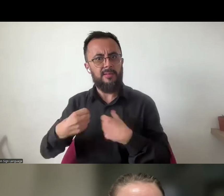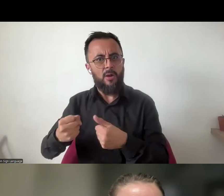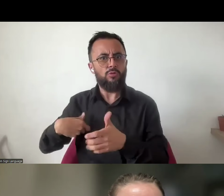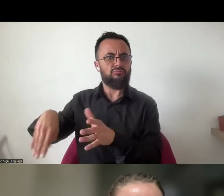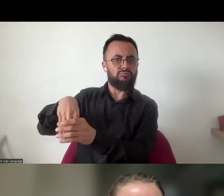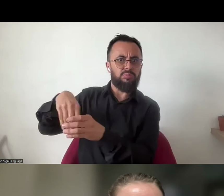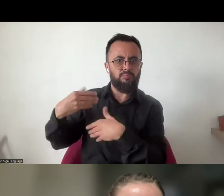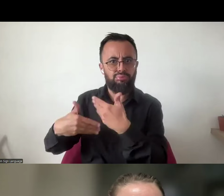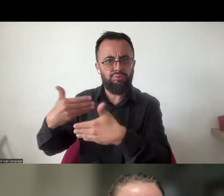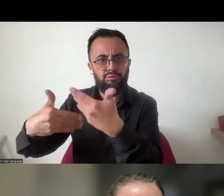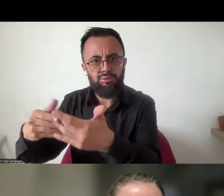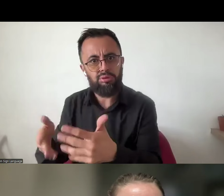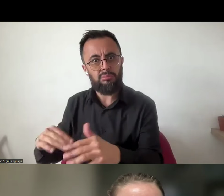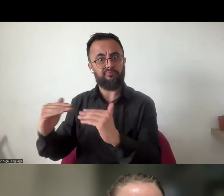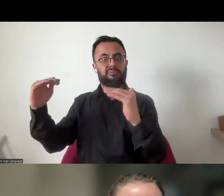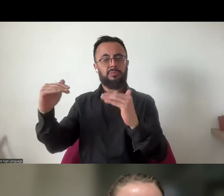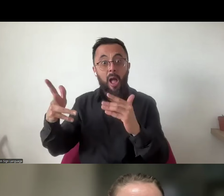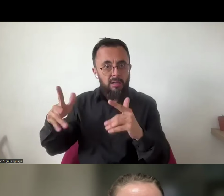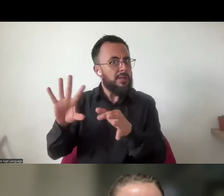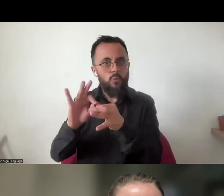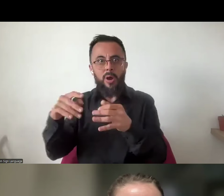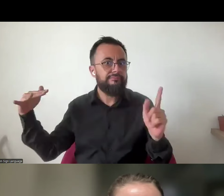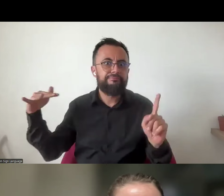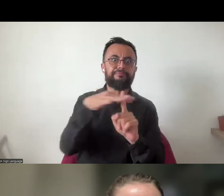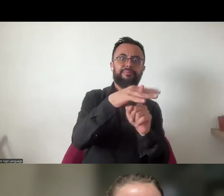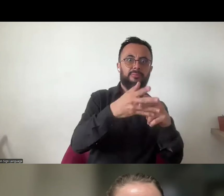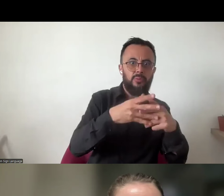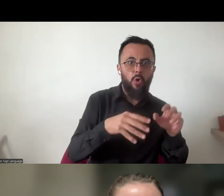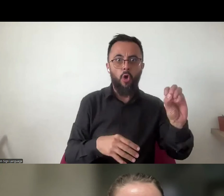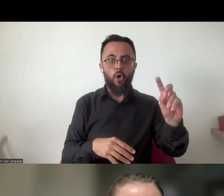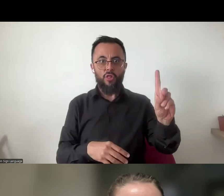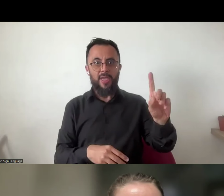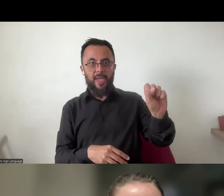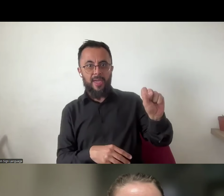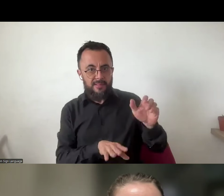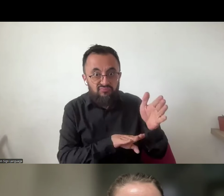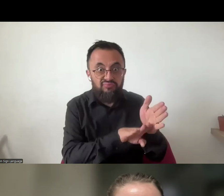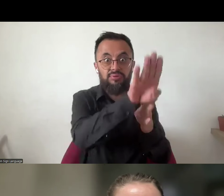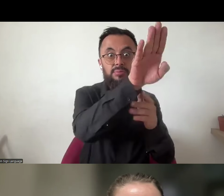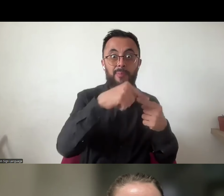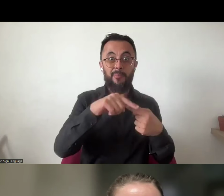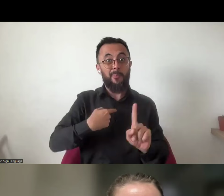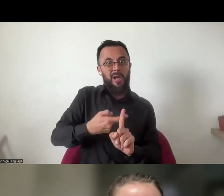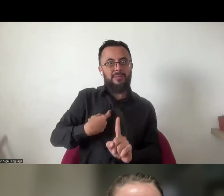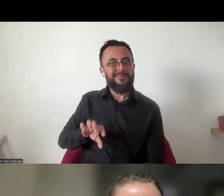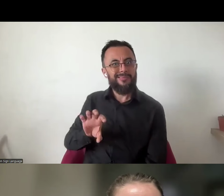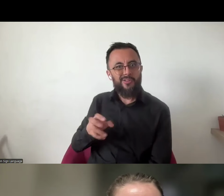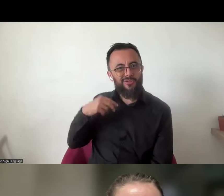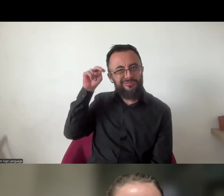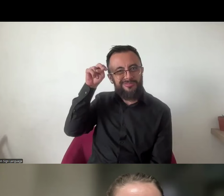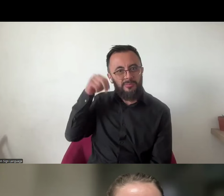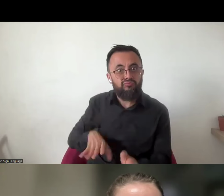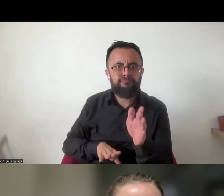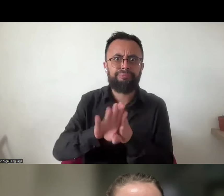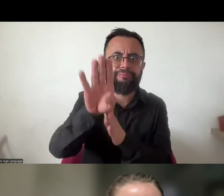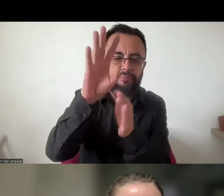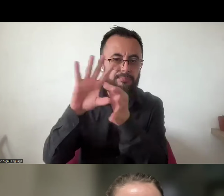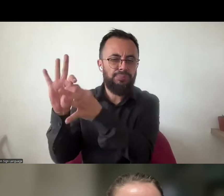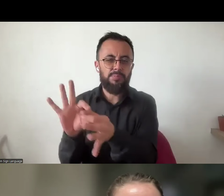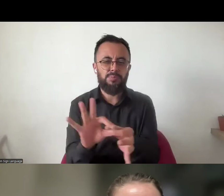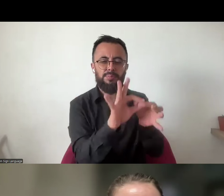national prosperity. So that's why it's really very important whenever you have to deal with politicians, and